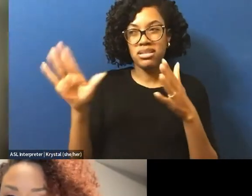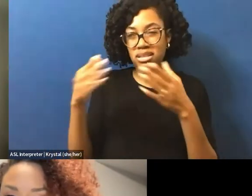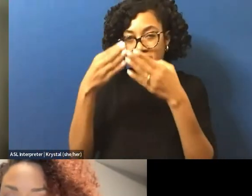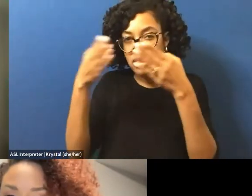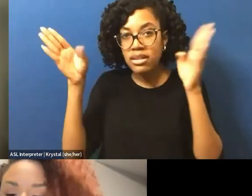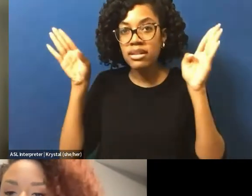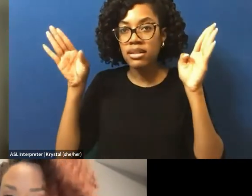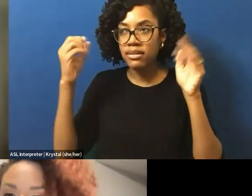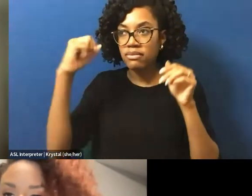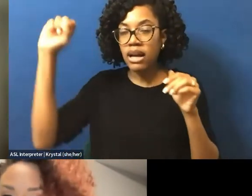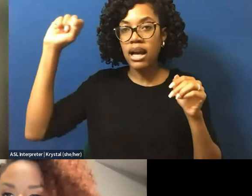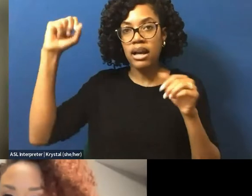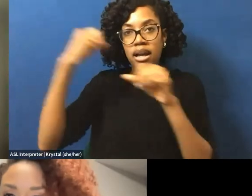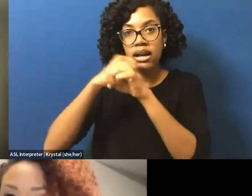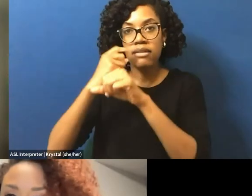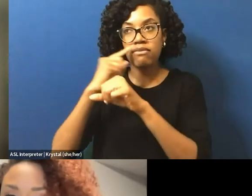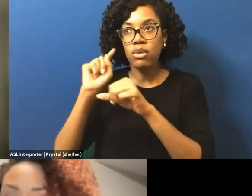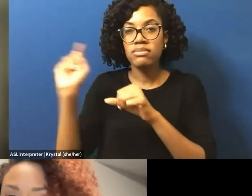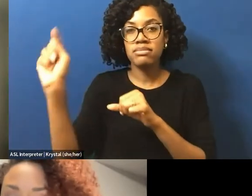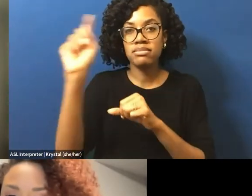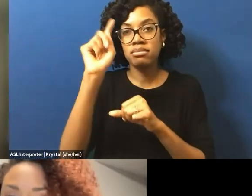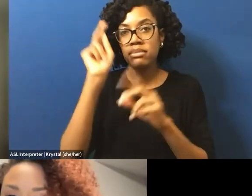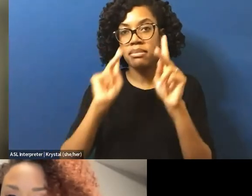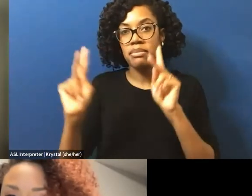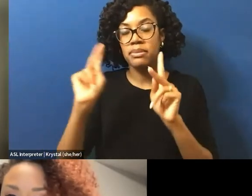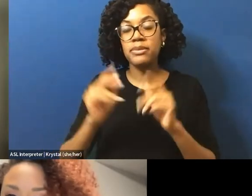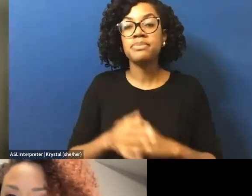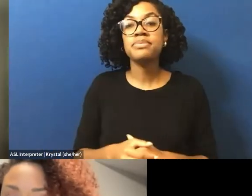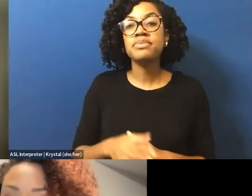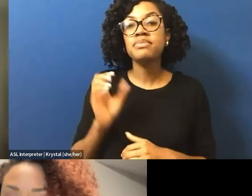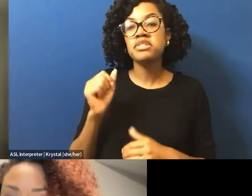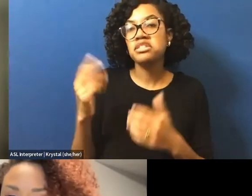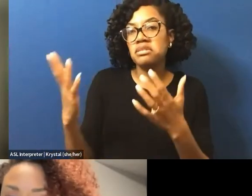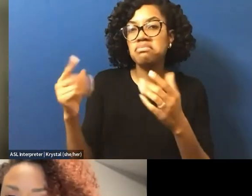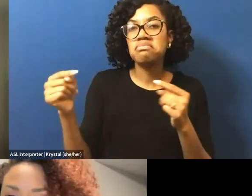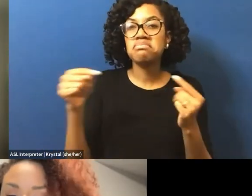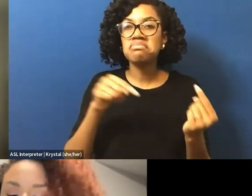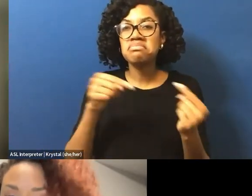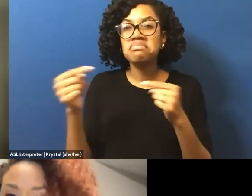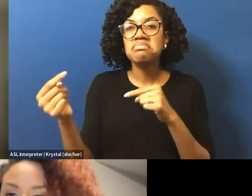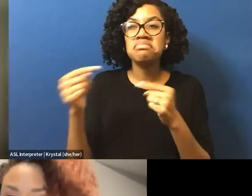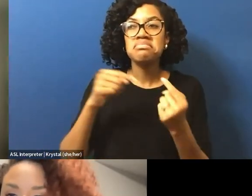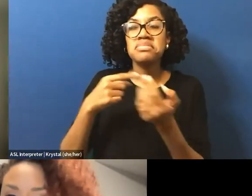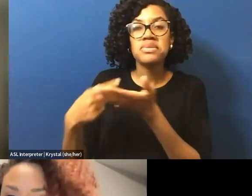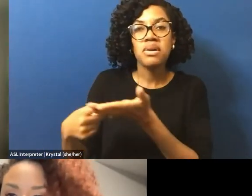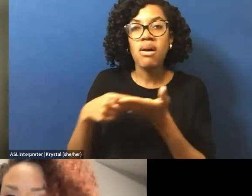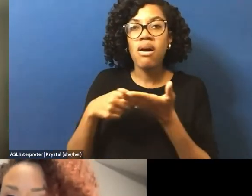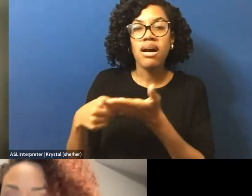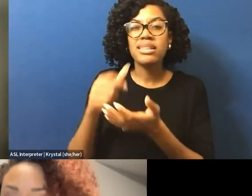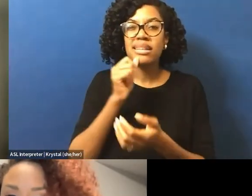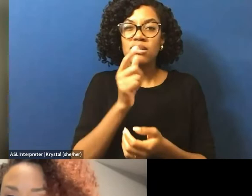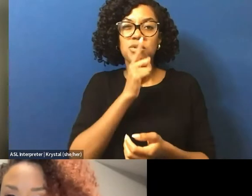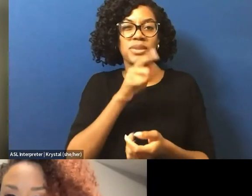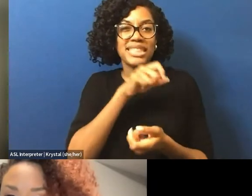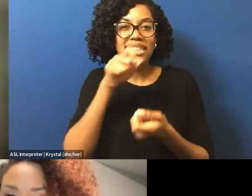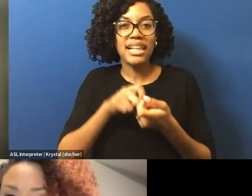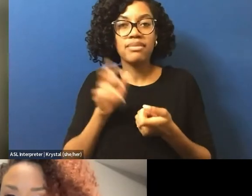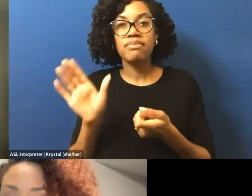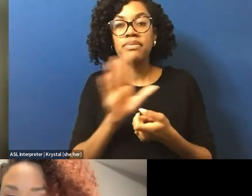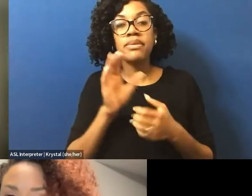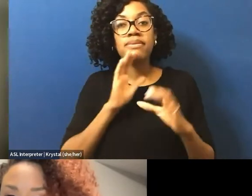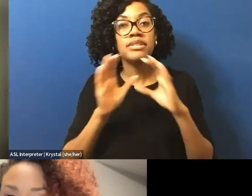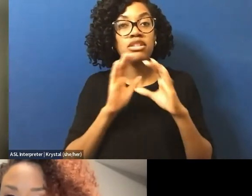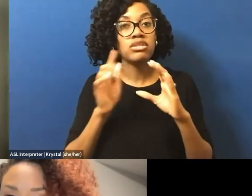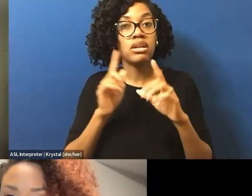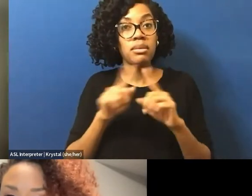of pushed him along that way. I'll say that, you know, we can kind of go back and forth. We may never know the extent of it, but I was looking at